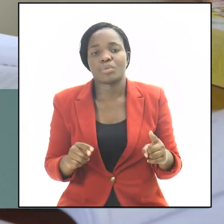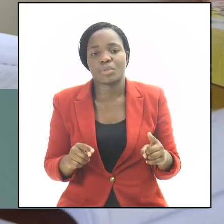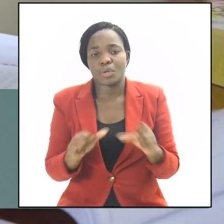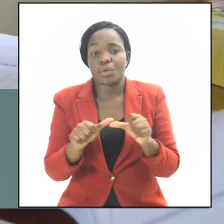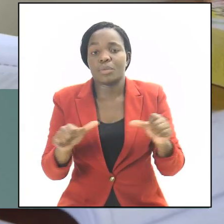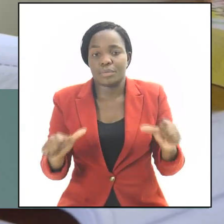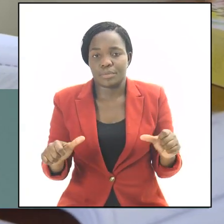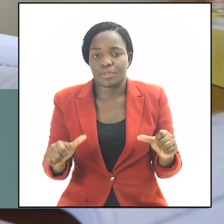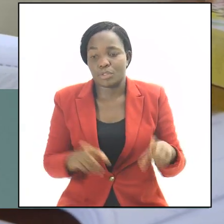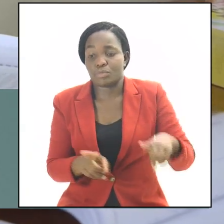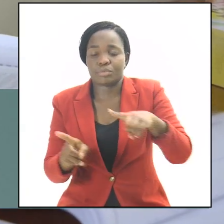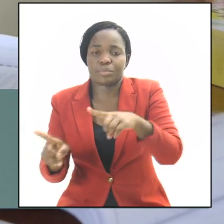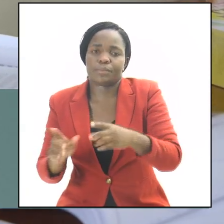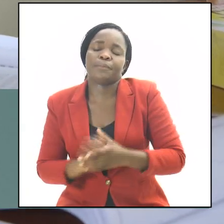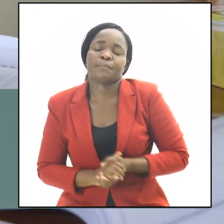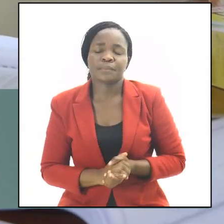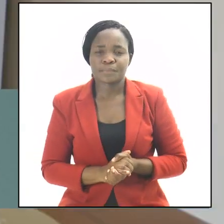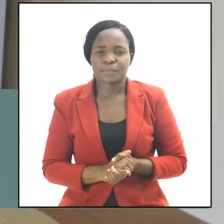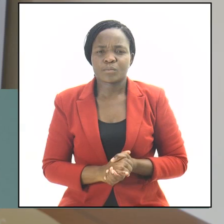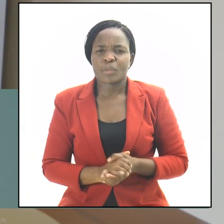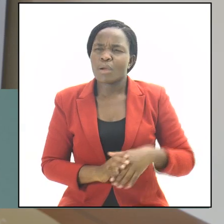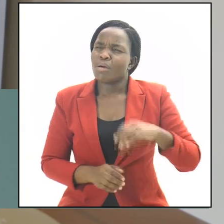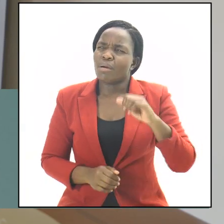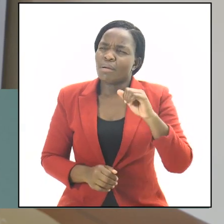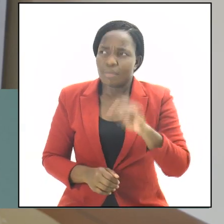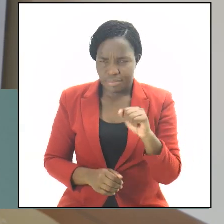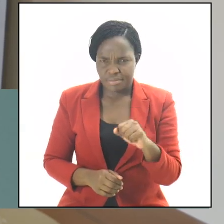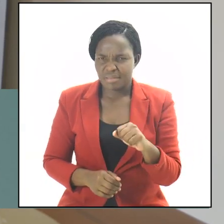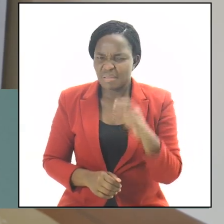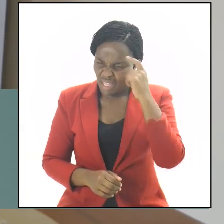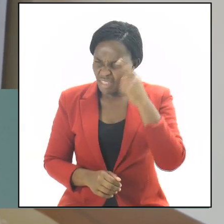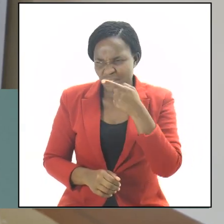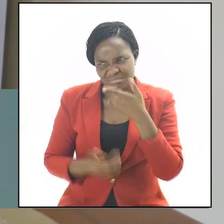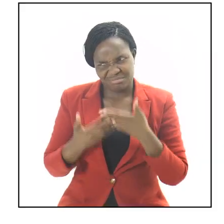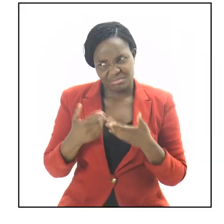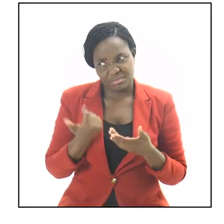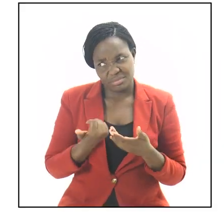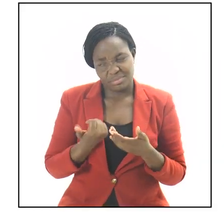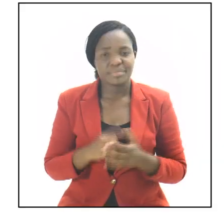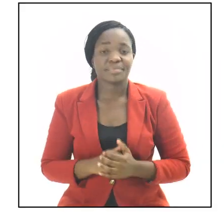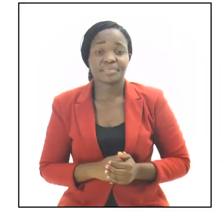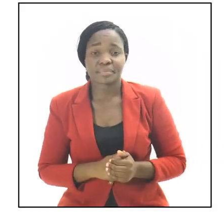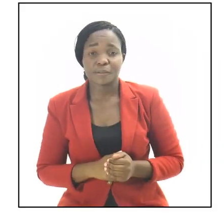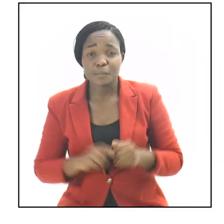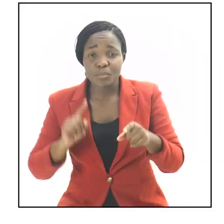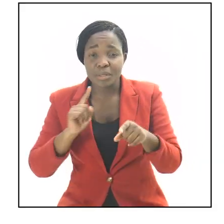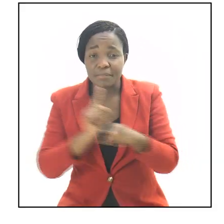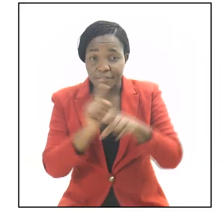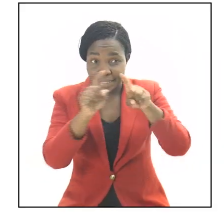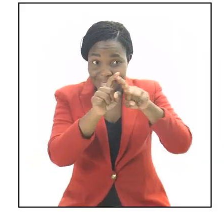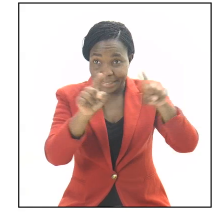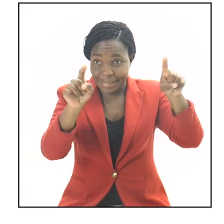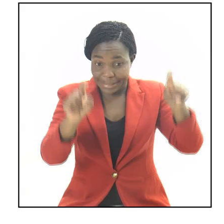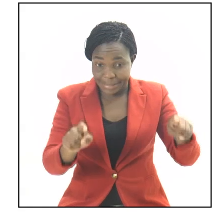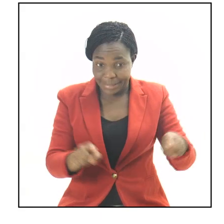a parallelogram. Oh yes, this should be quite easy, don't you think? In the first rectangle